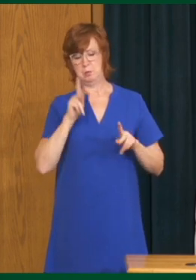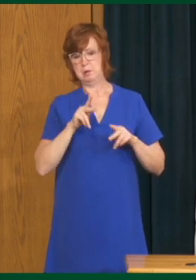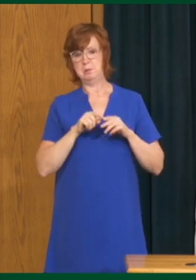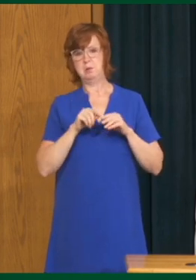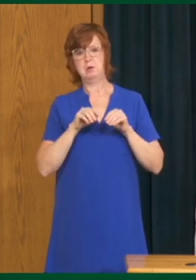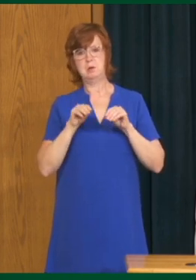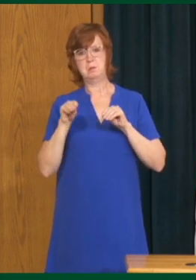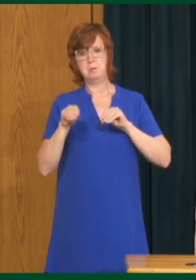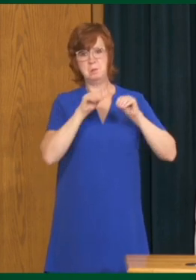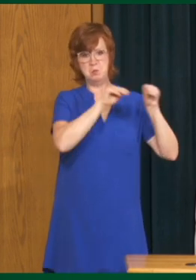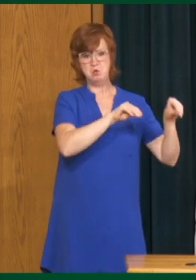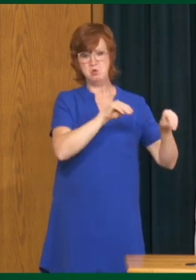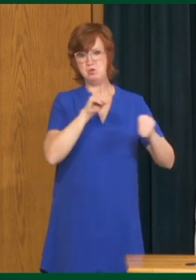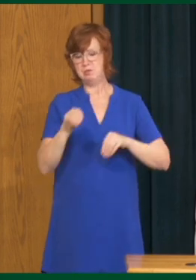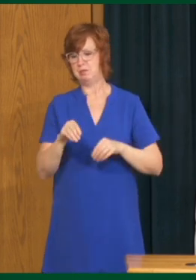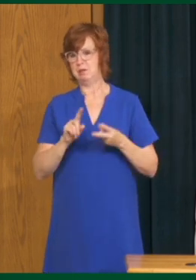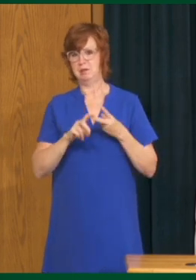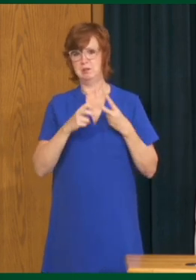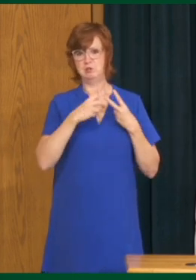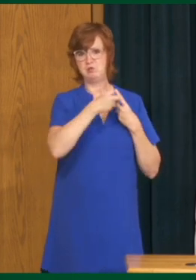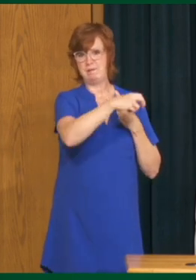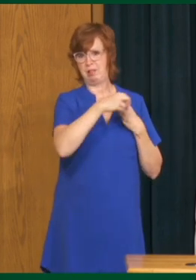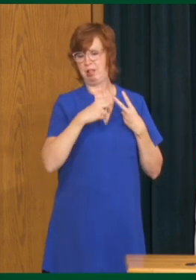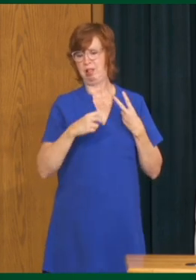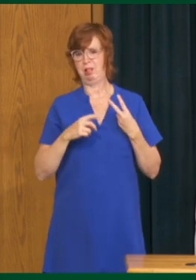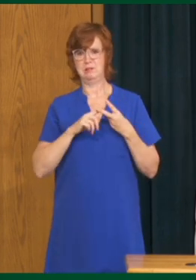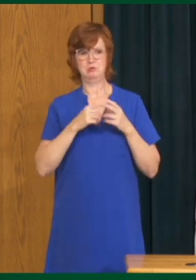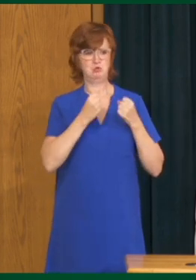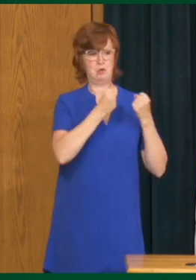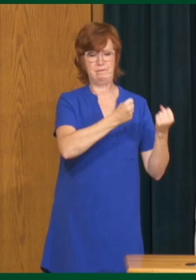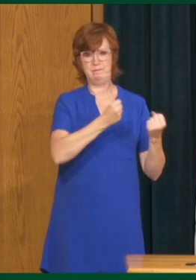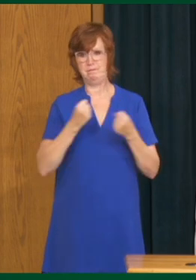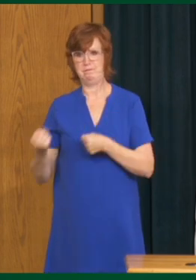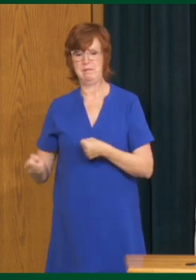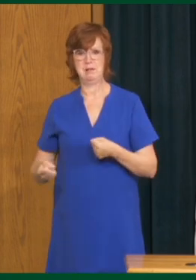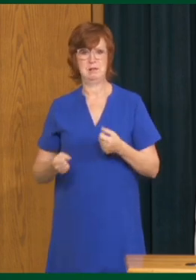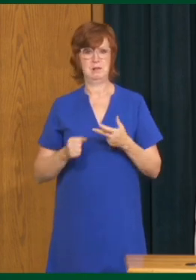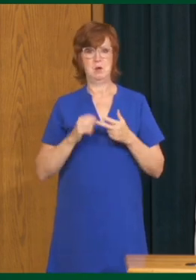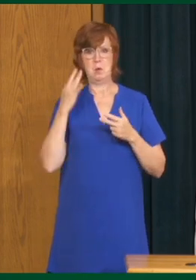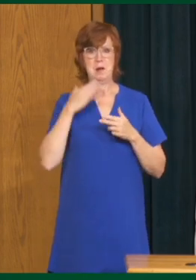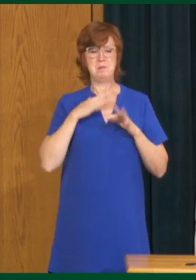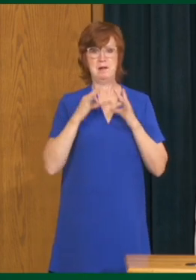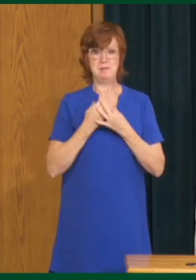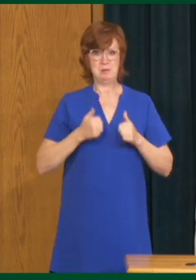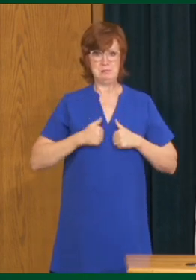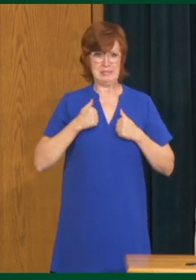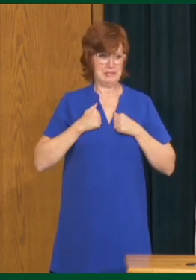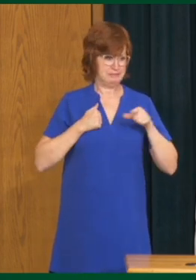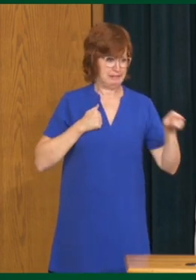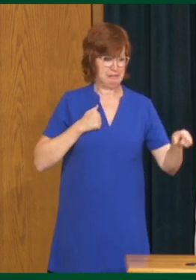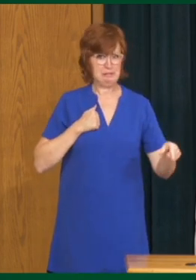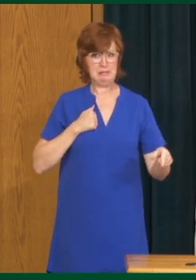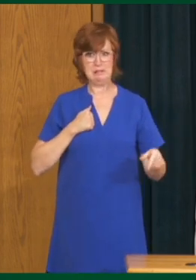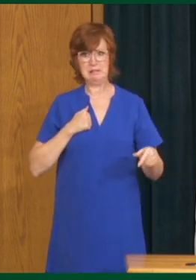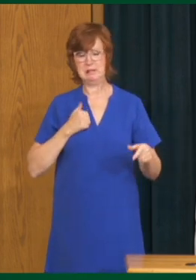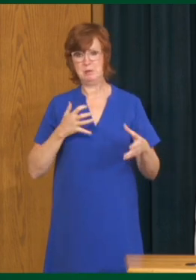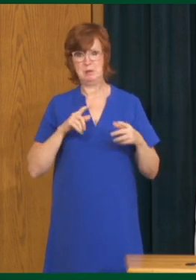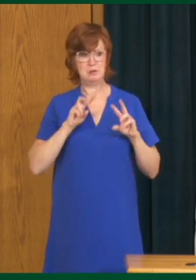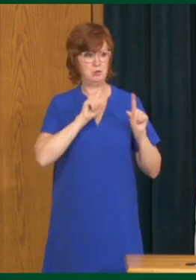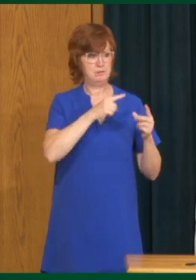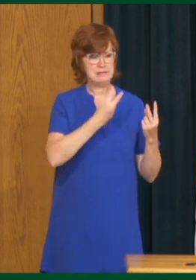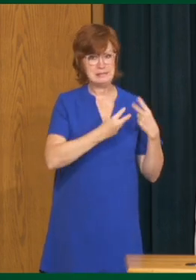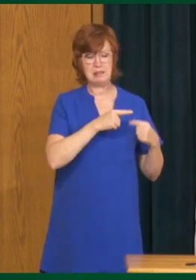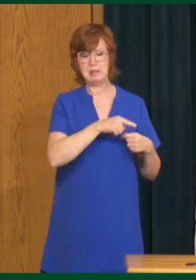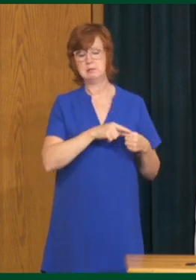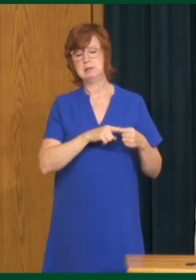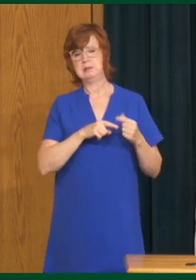reasons. Communities have close connections. And so, I think ultimately we all need to learn from best practices in every province,